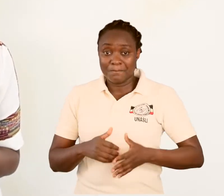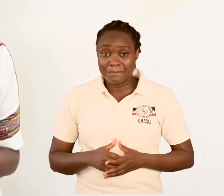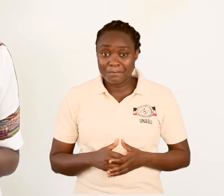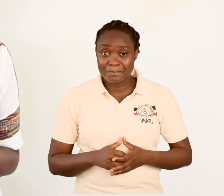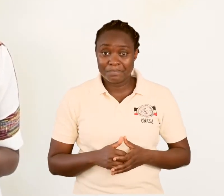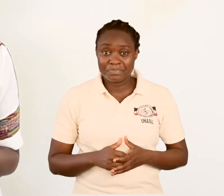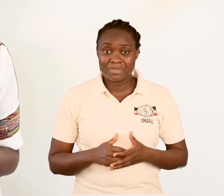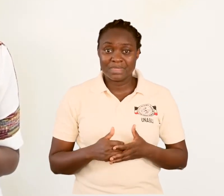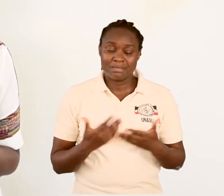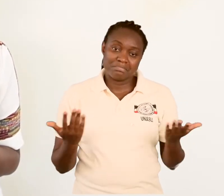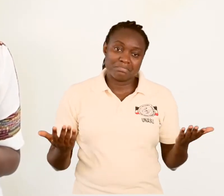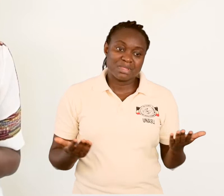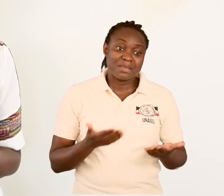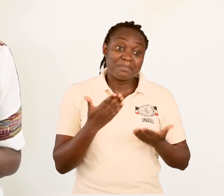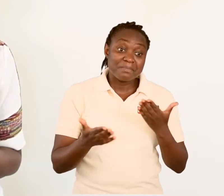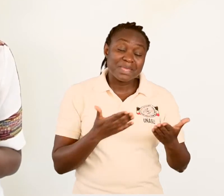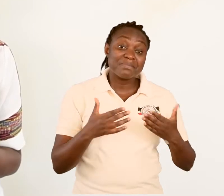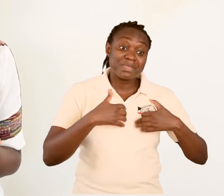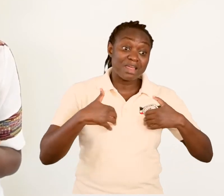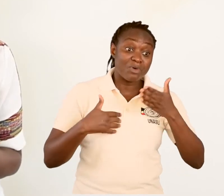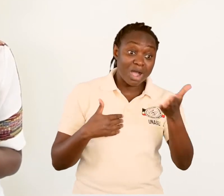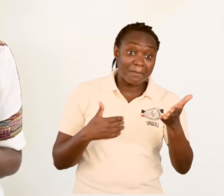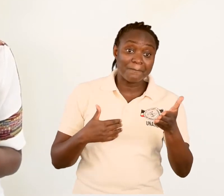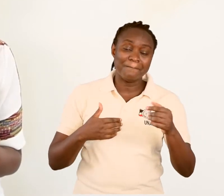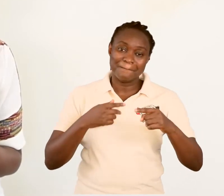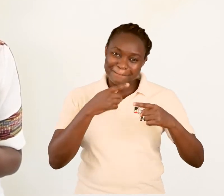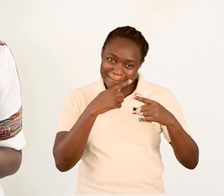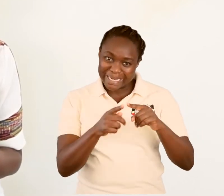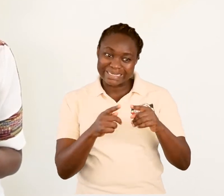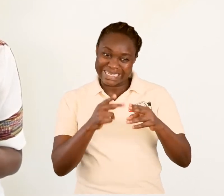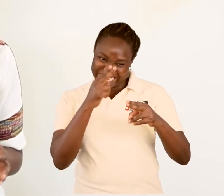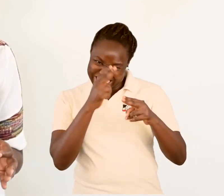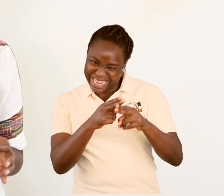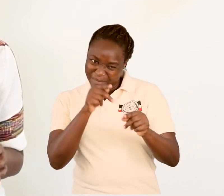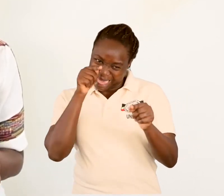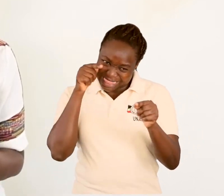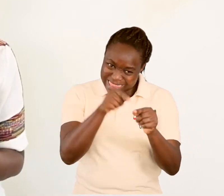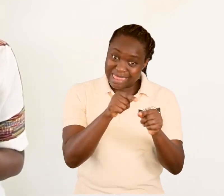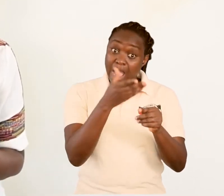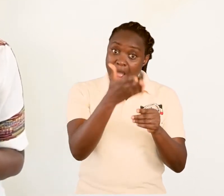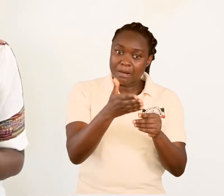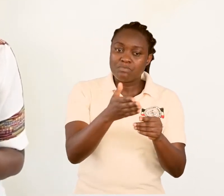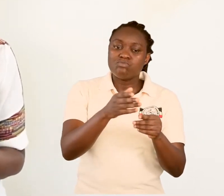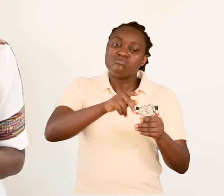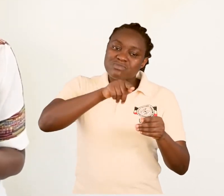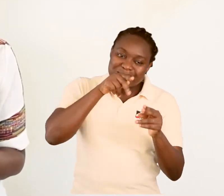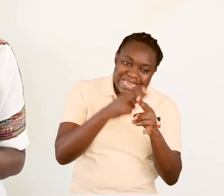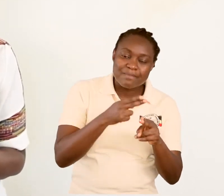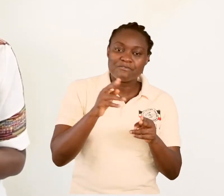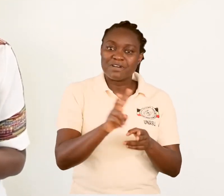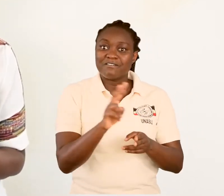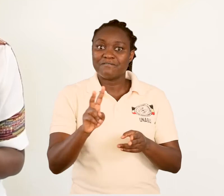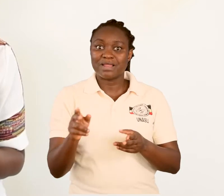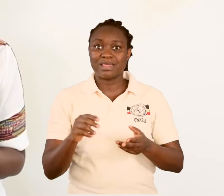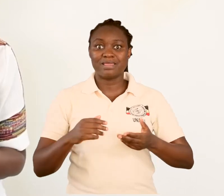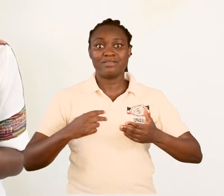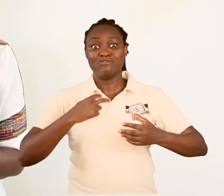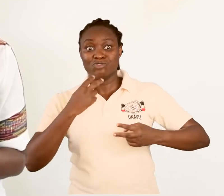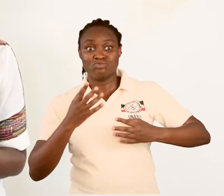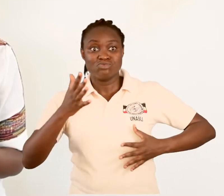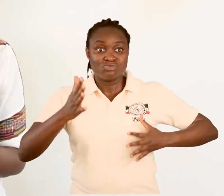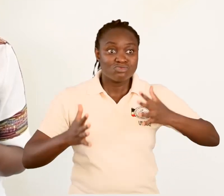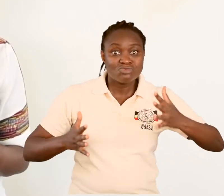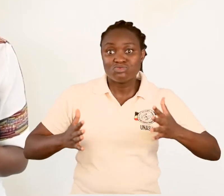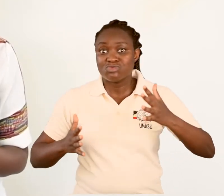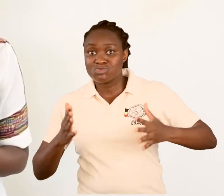it is a proper noun that takes on characteristics of a person, like talking, walking, and other things like